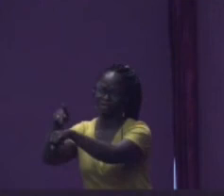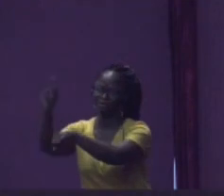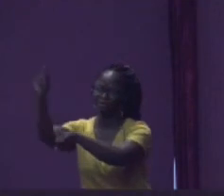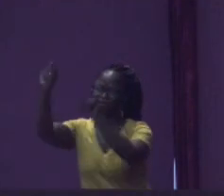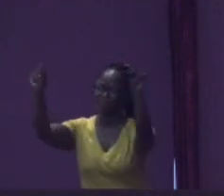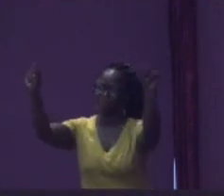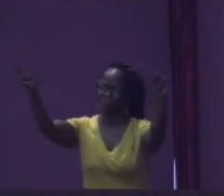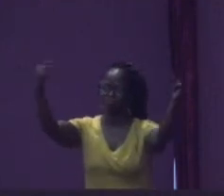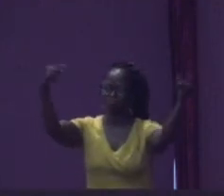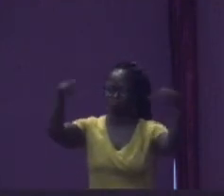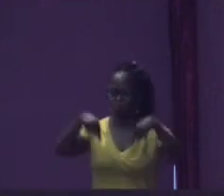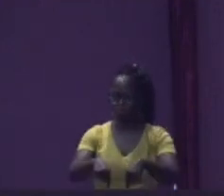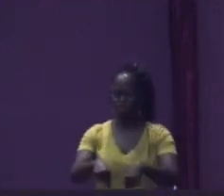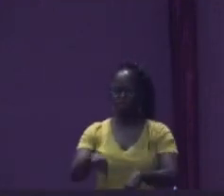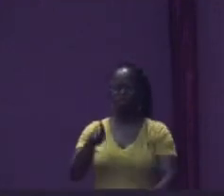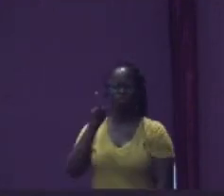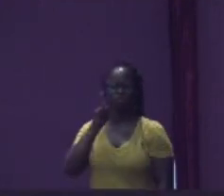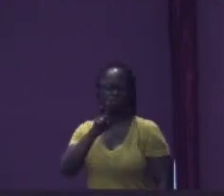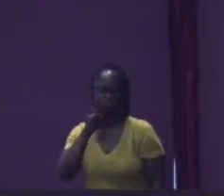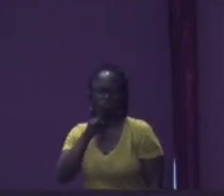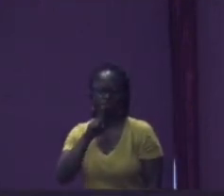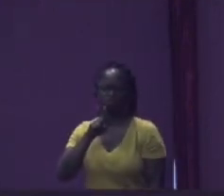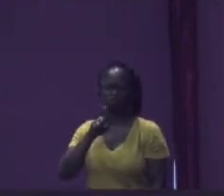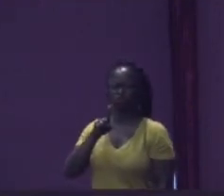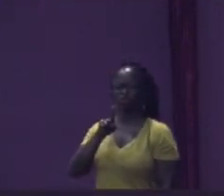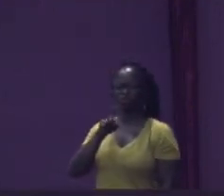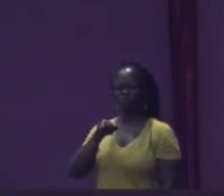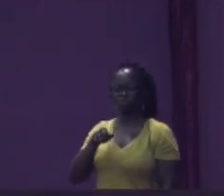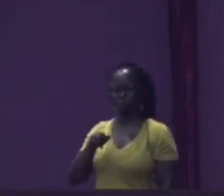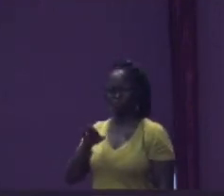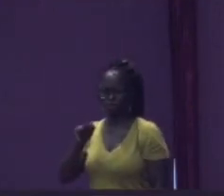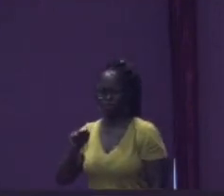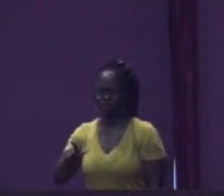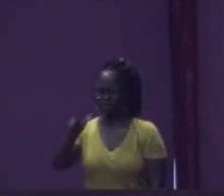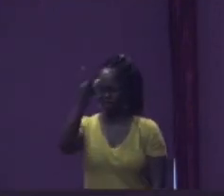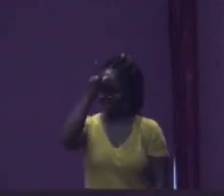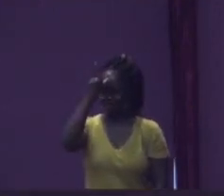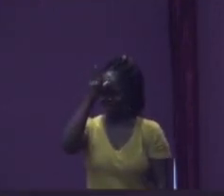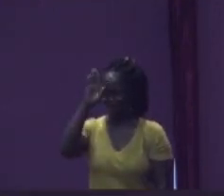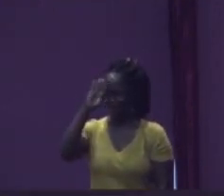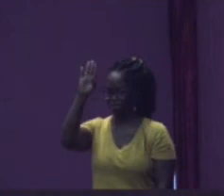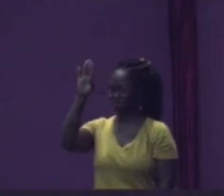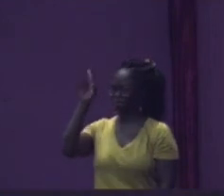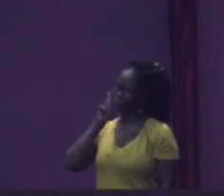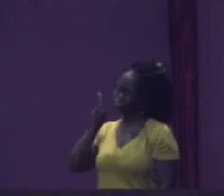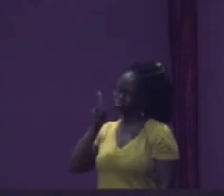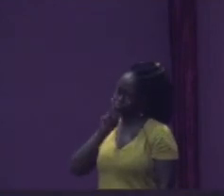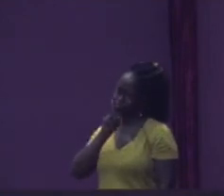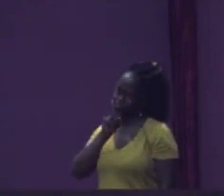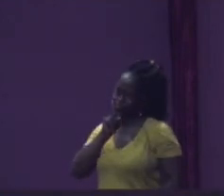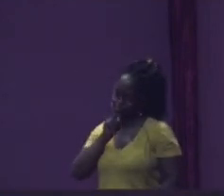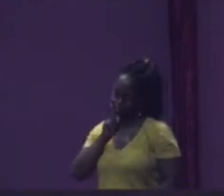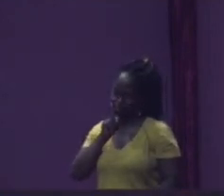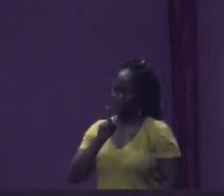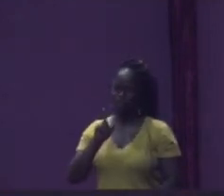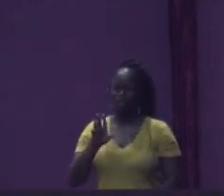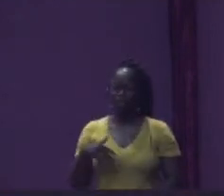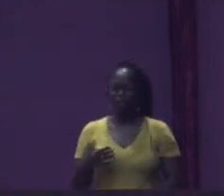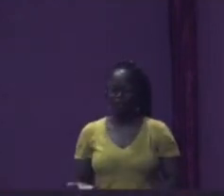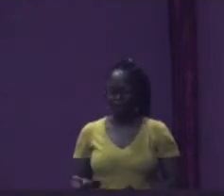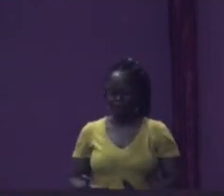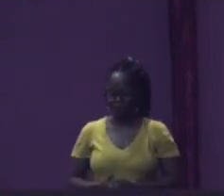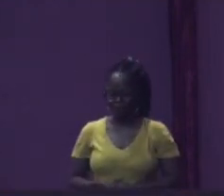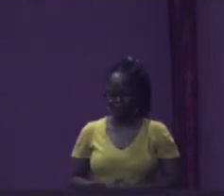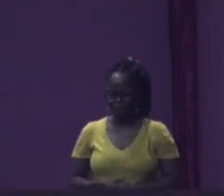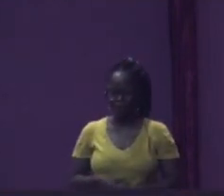United States, Norway, Germany, particularly the United States, but don't have those